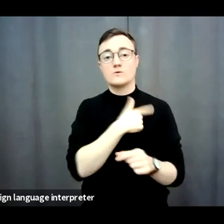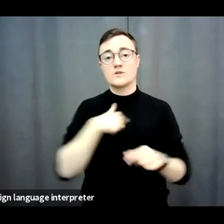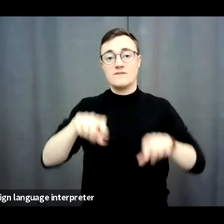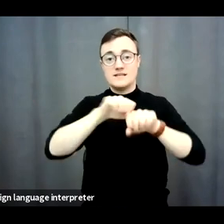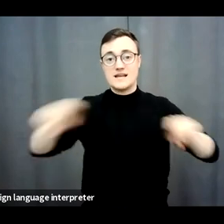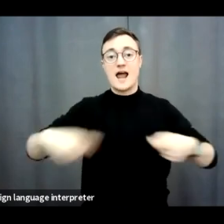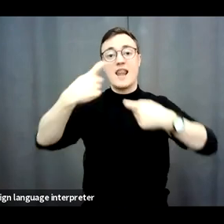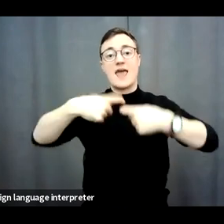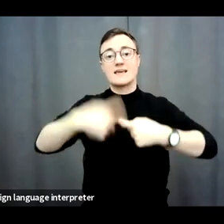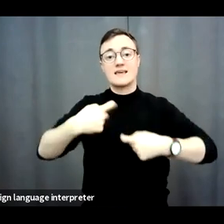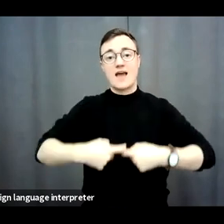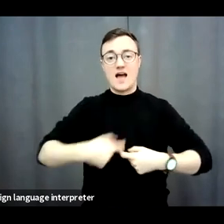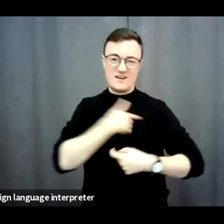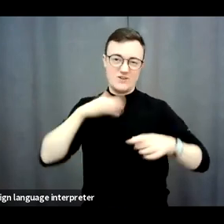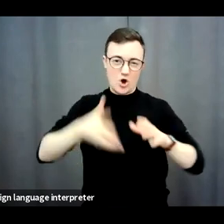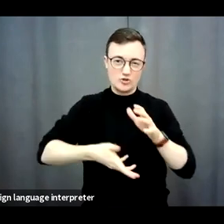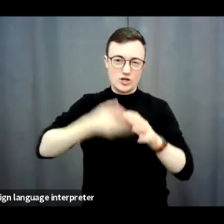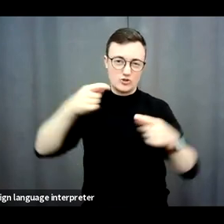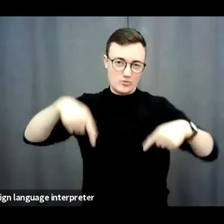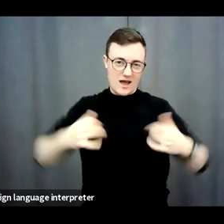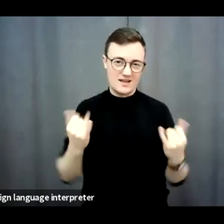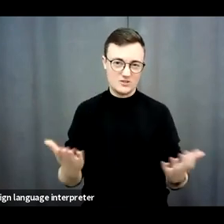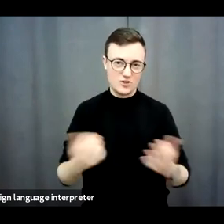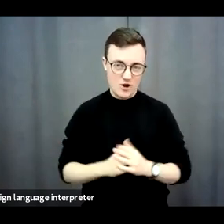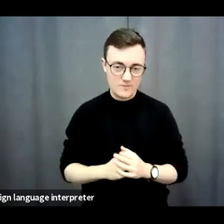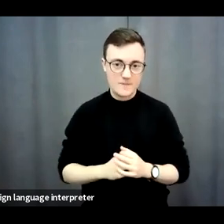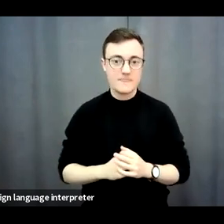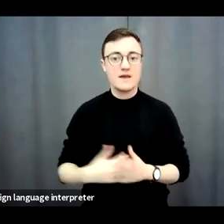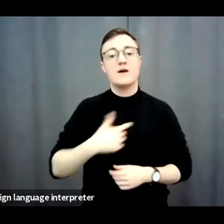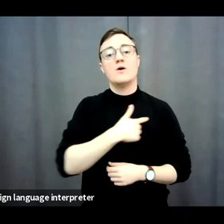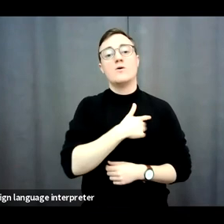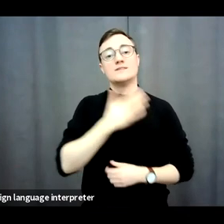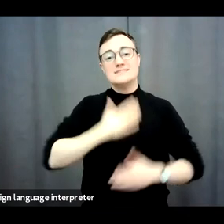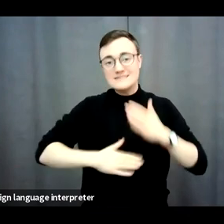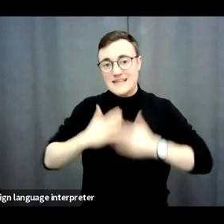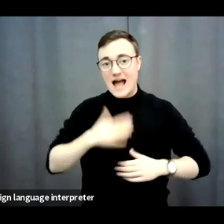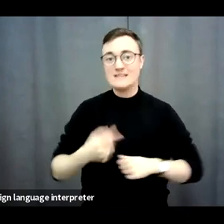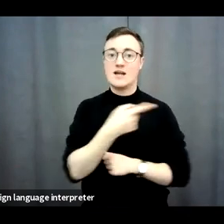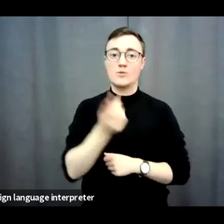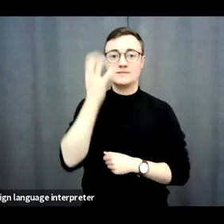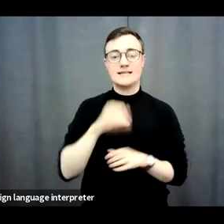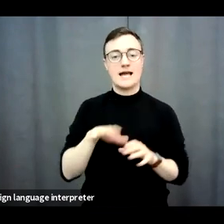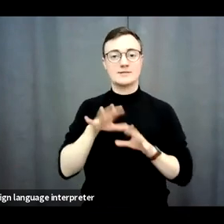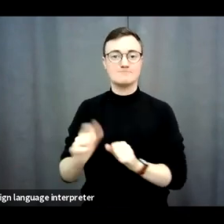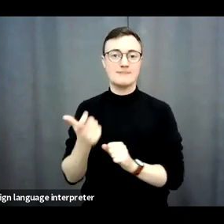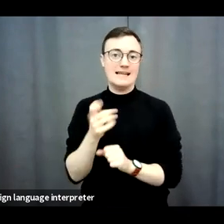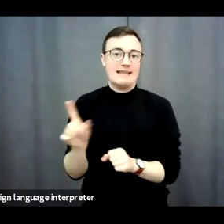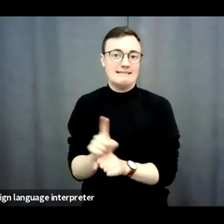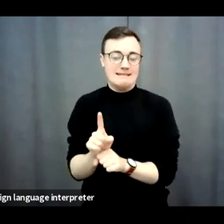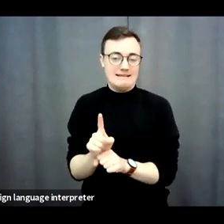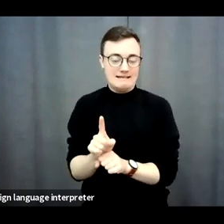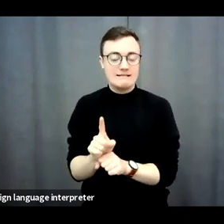the webinar. We also hope you please find the time to answer the evaluation of the seminar